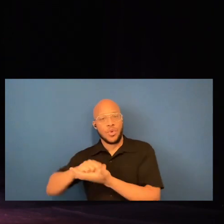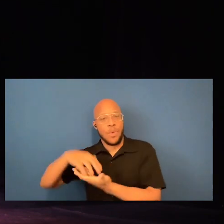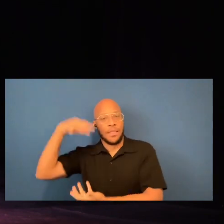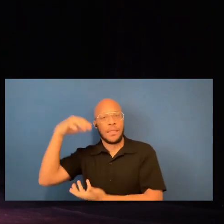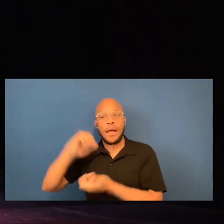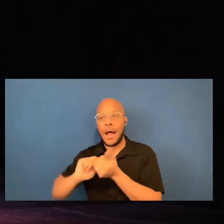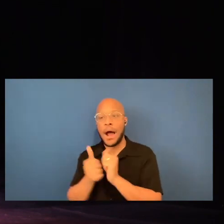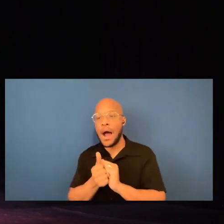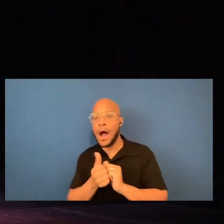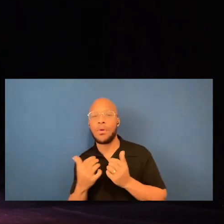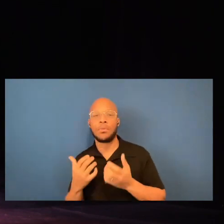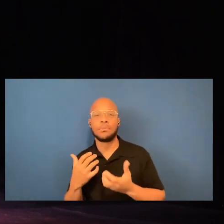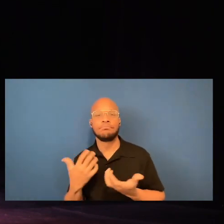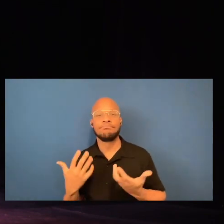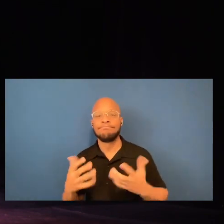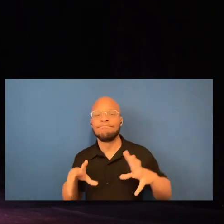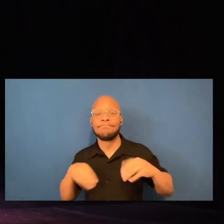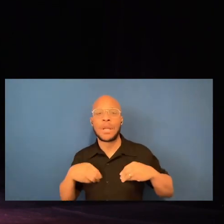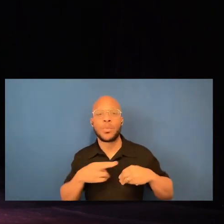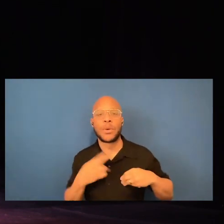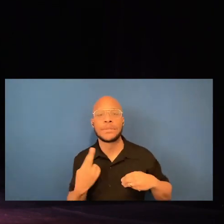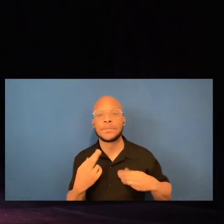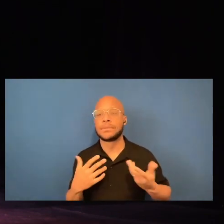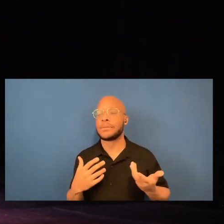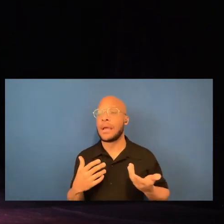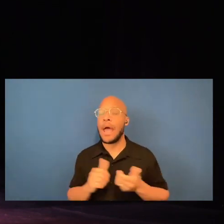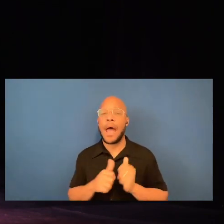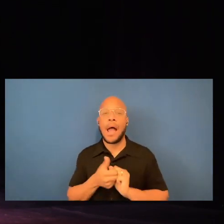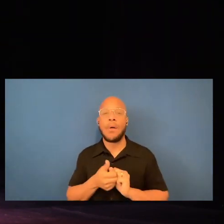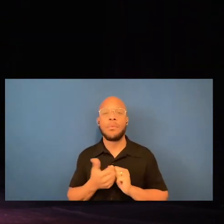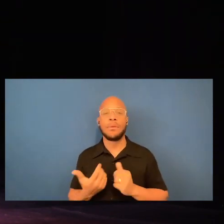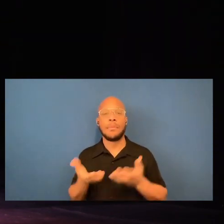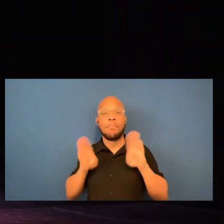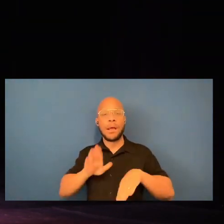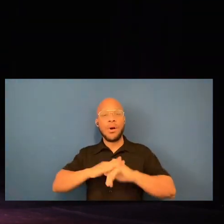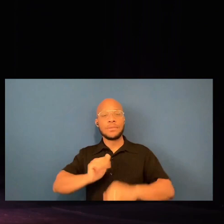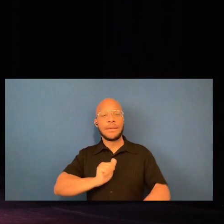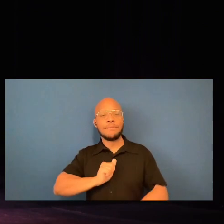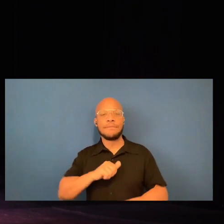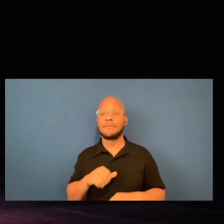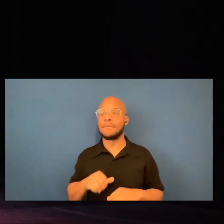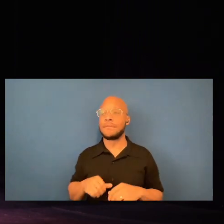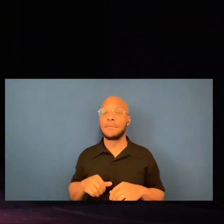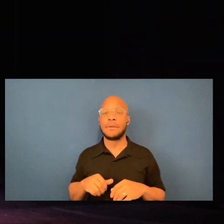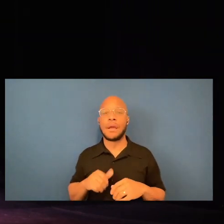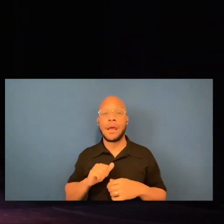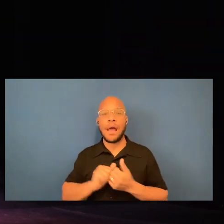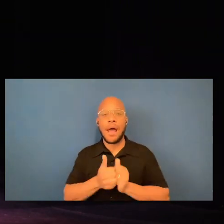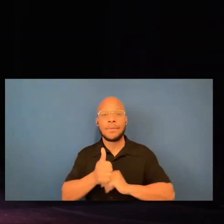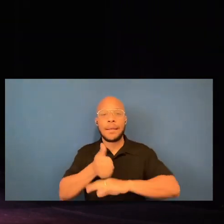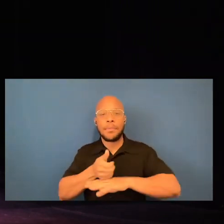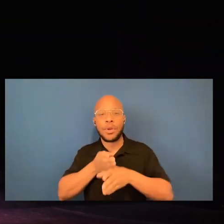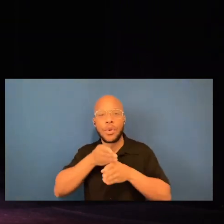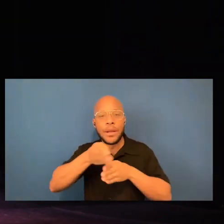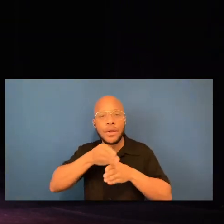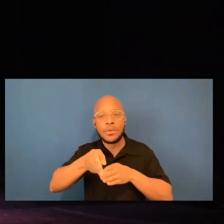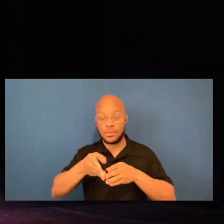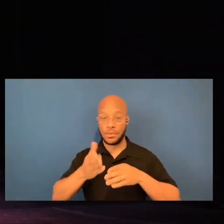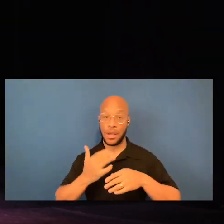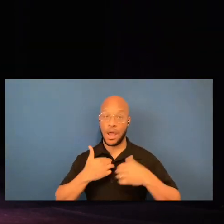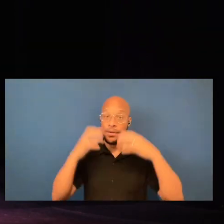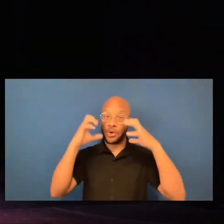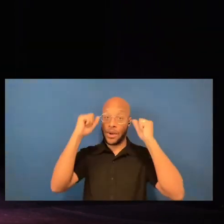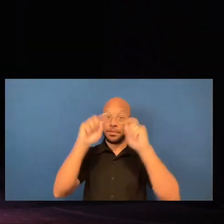careers? This incredible team of lawyers helping me figure out how to build a home for that in the